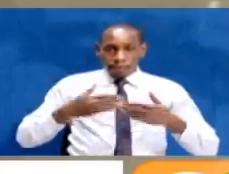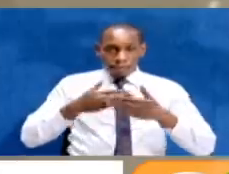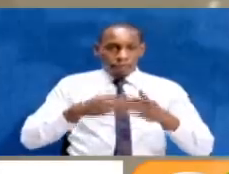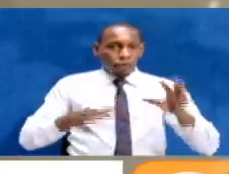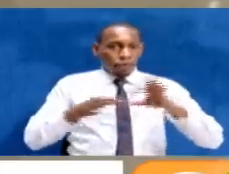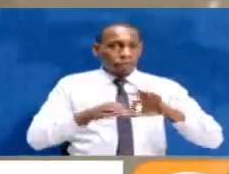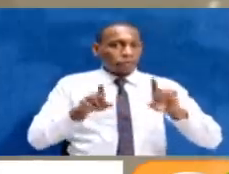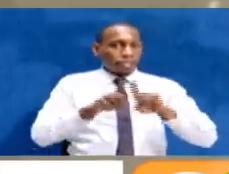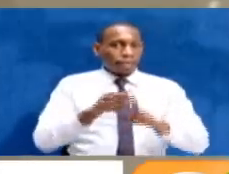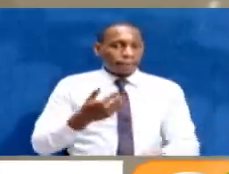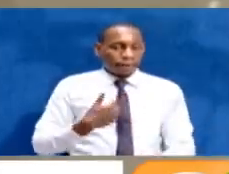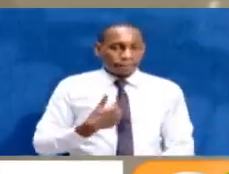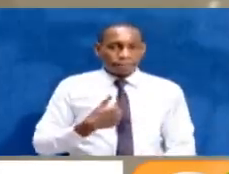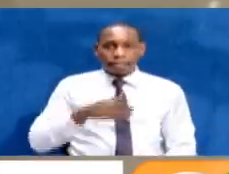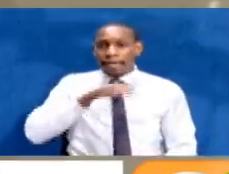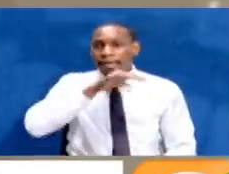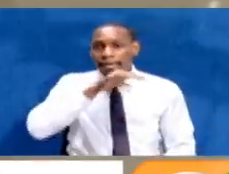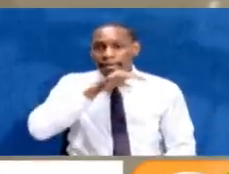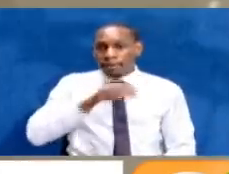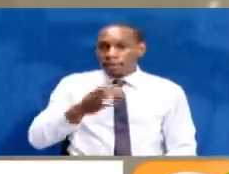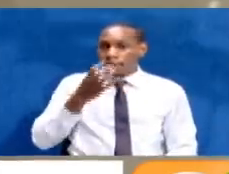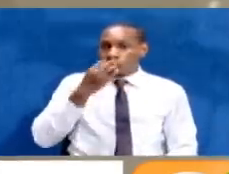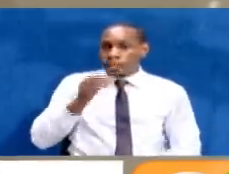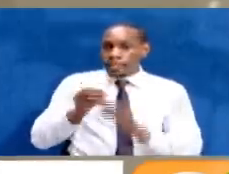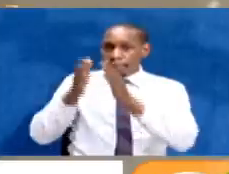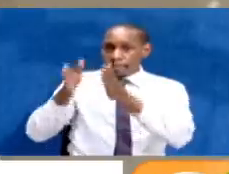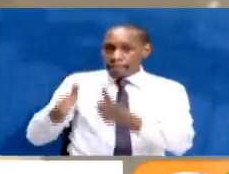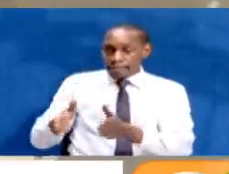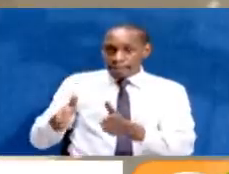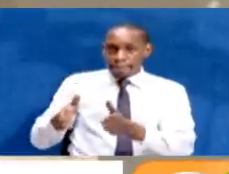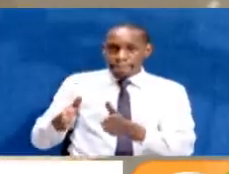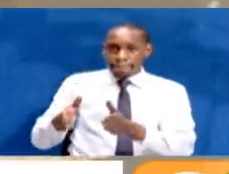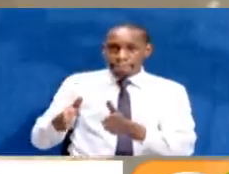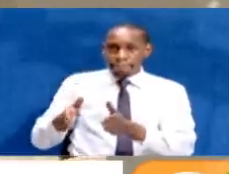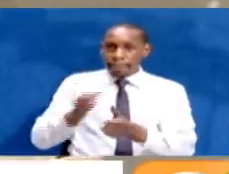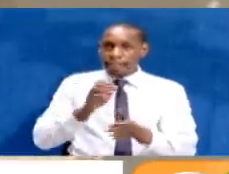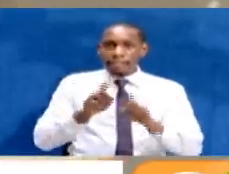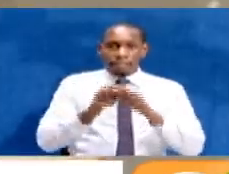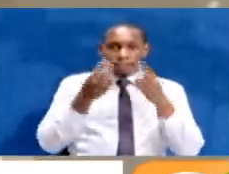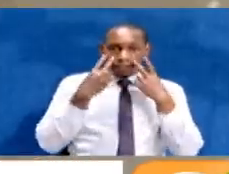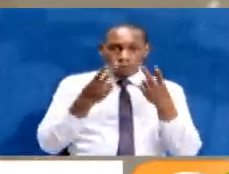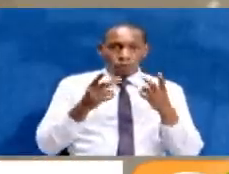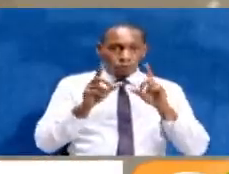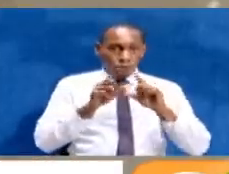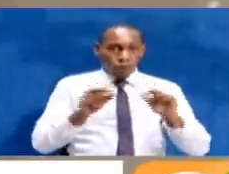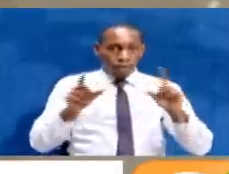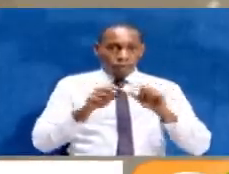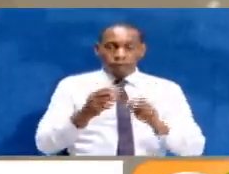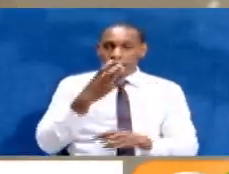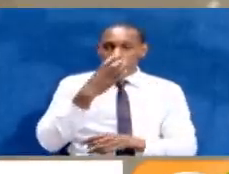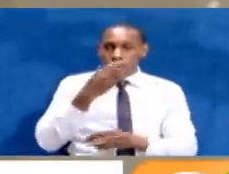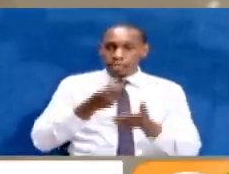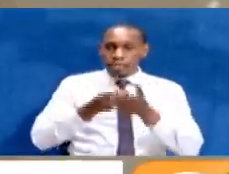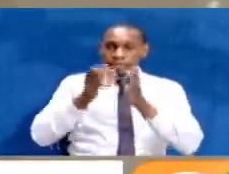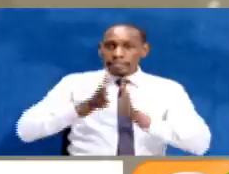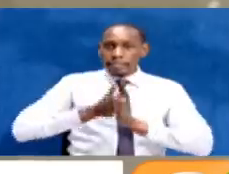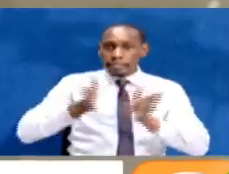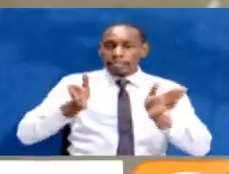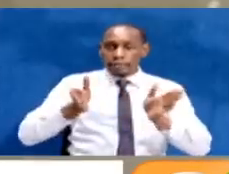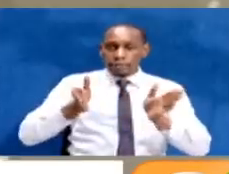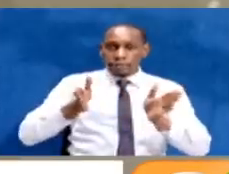a coalition with Raila Odinga, the ODM leader. And if you saw the statement from the ODM Secretary